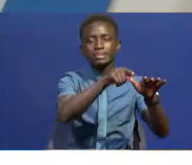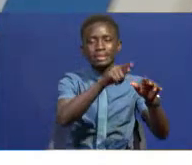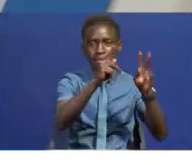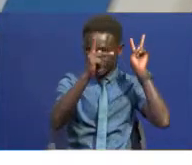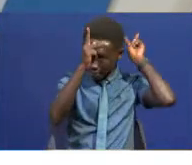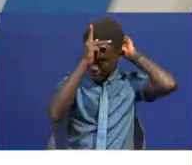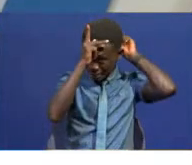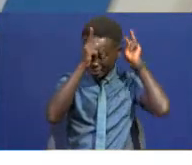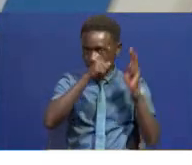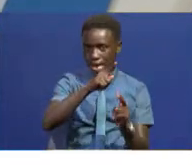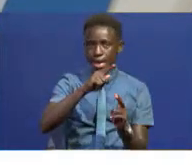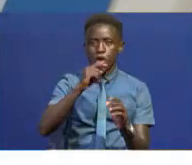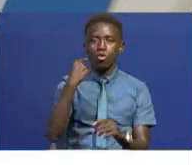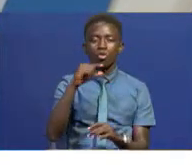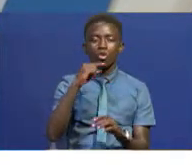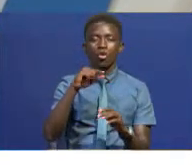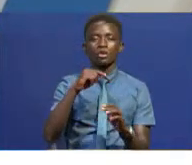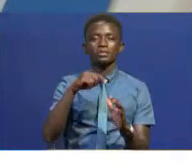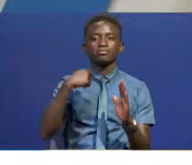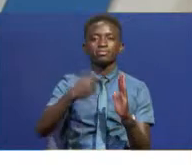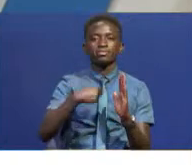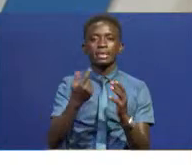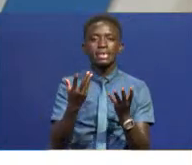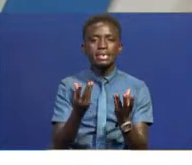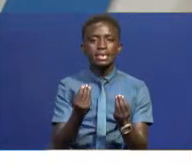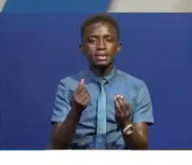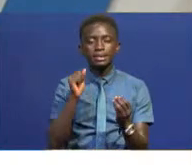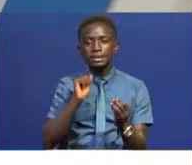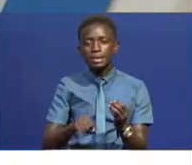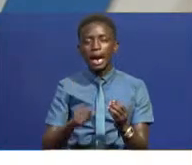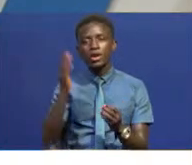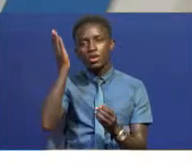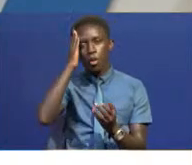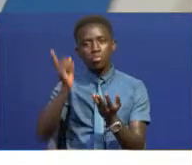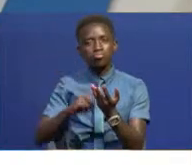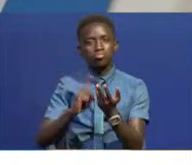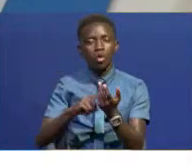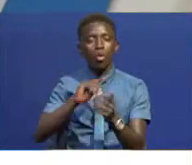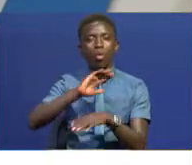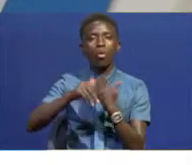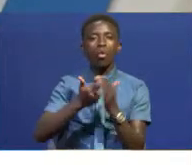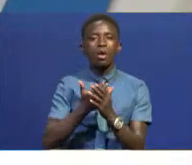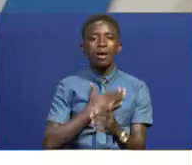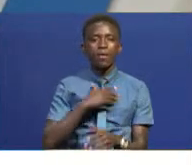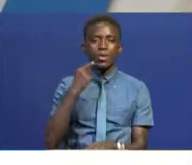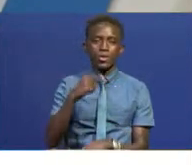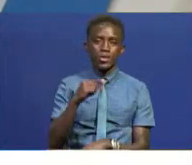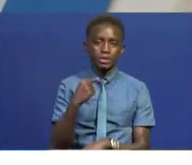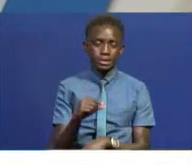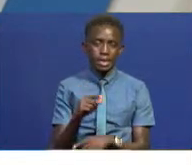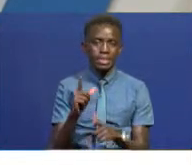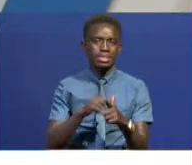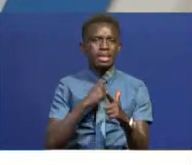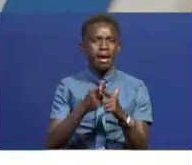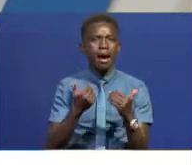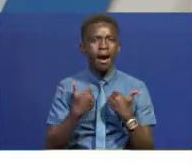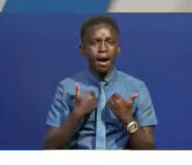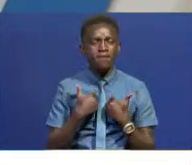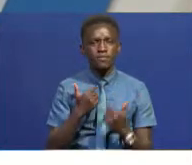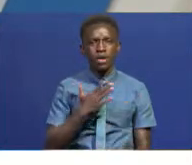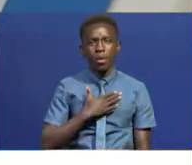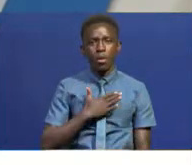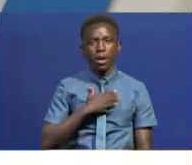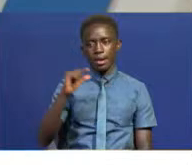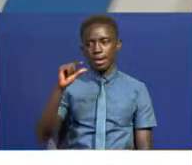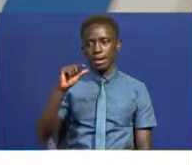refinery, and we shall be able to track all our gold across the country. Then we have a granite